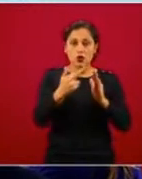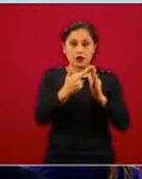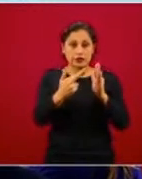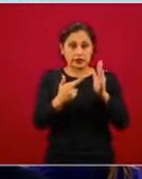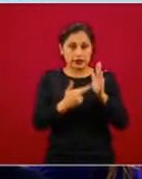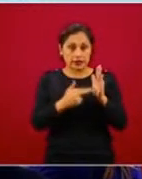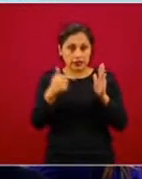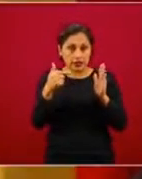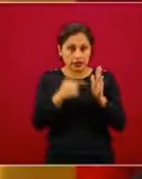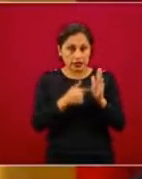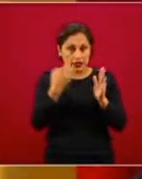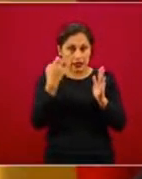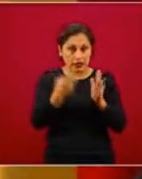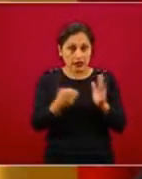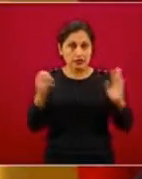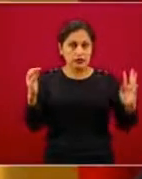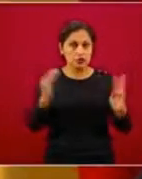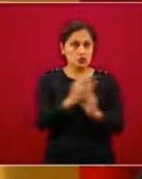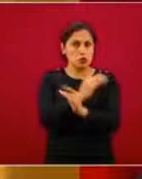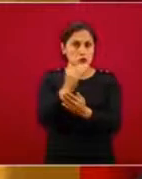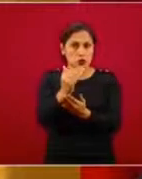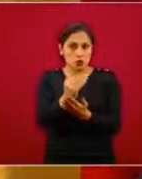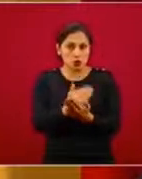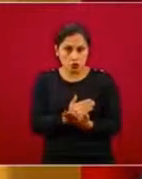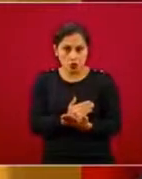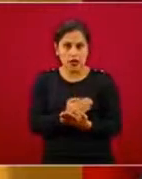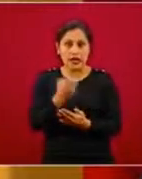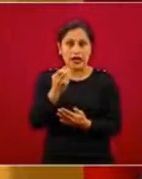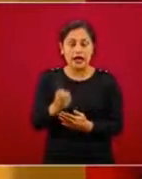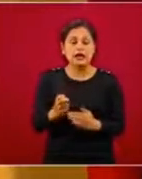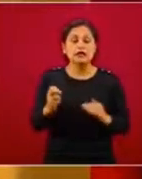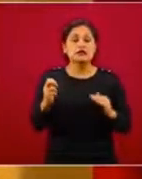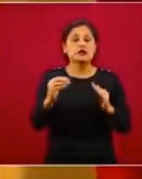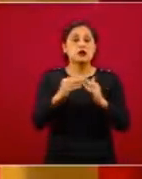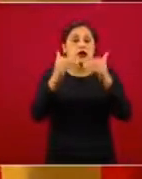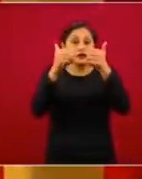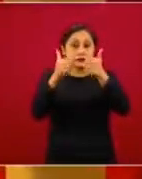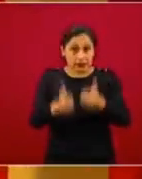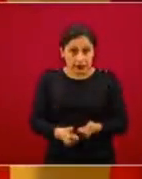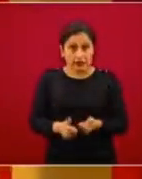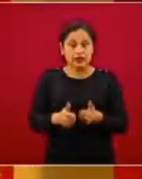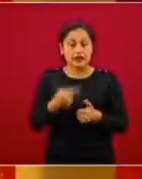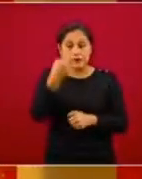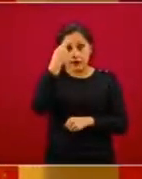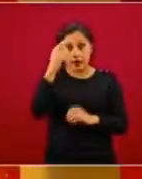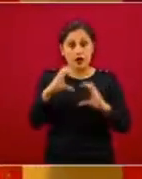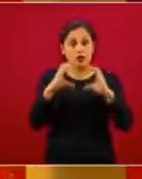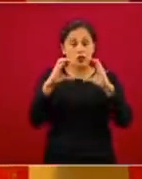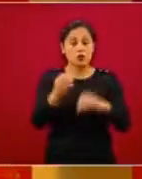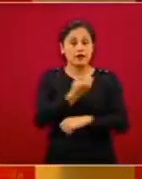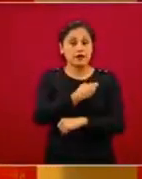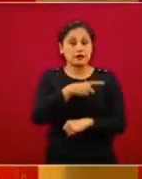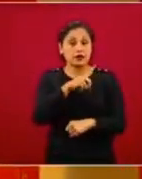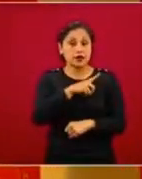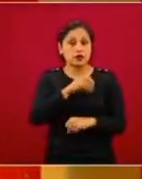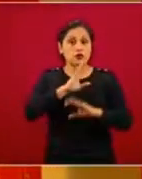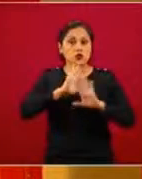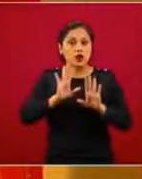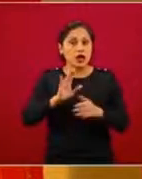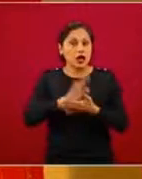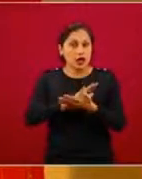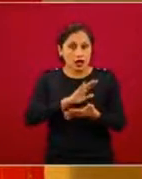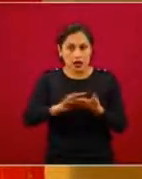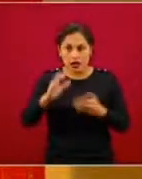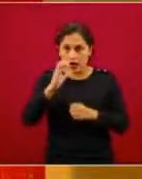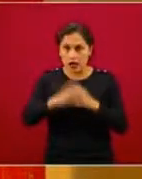their No se states. ha They're the terminado ones la who are going to jornada de sana decide. distancia. I'm not saying Simplemente that the ya no es safe distancing nacional, campaign fue has una disposición ended, general but as a por